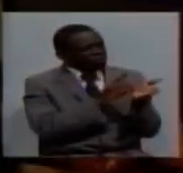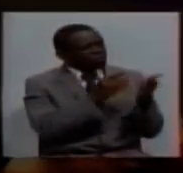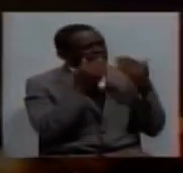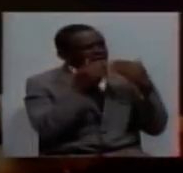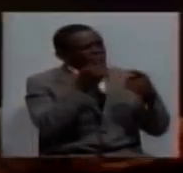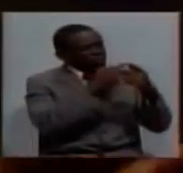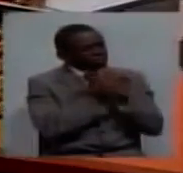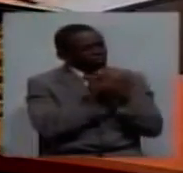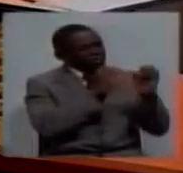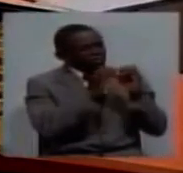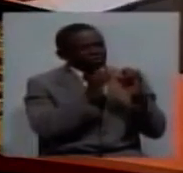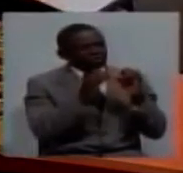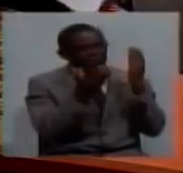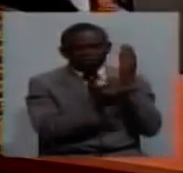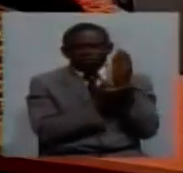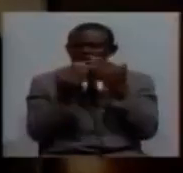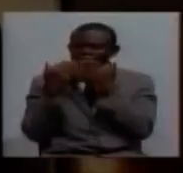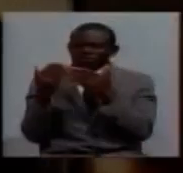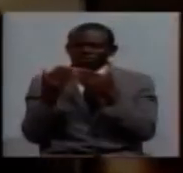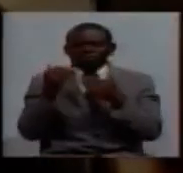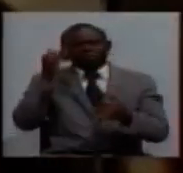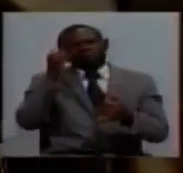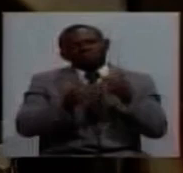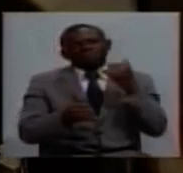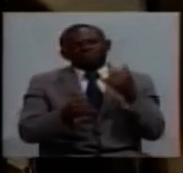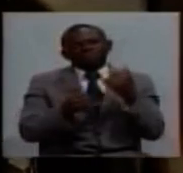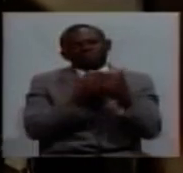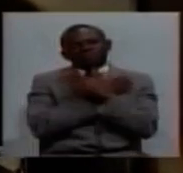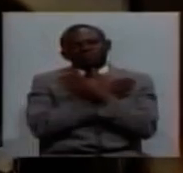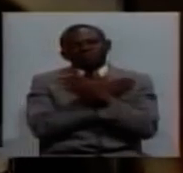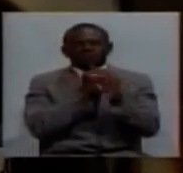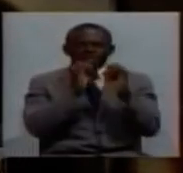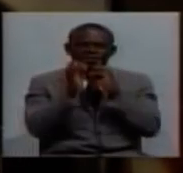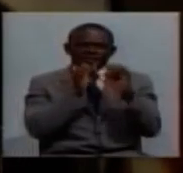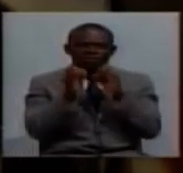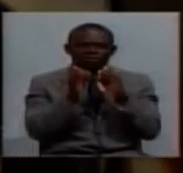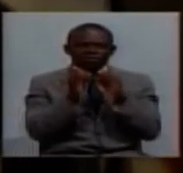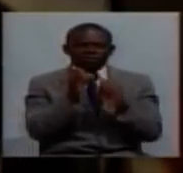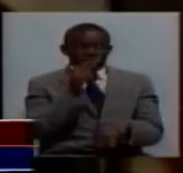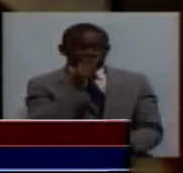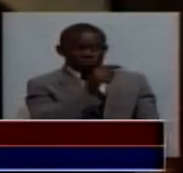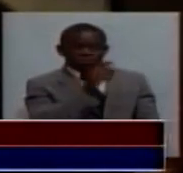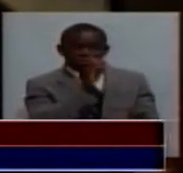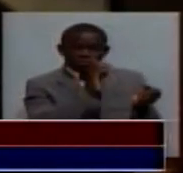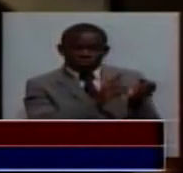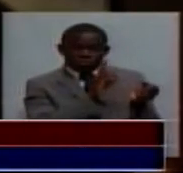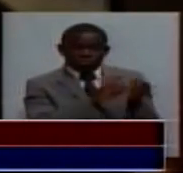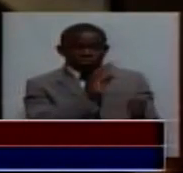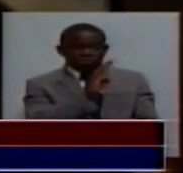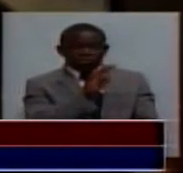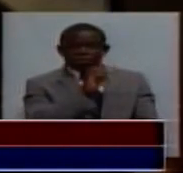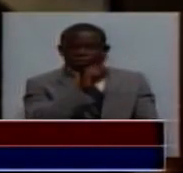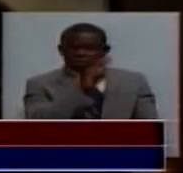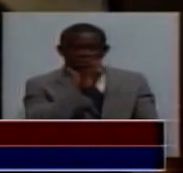Interview. You're welcome. Thank you very much. And that's it, I'm afraid, that we had for you. Been speaking to Dr. Auxilia Ponga. She's